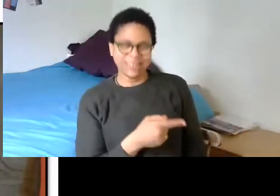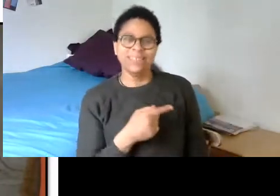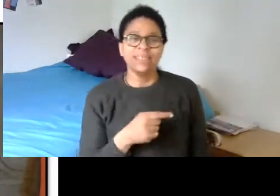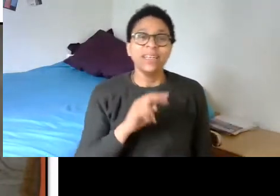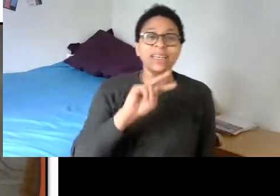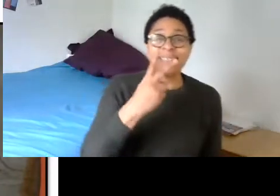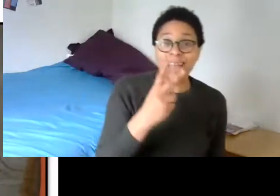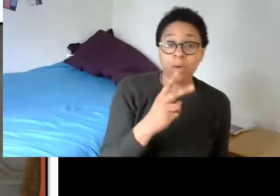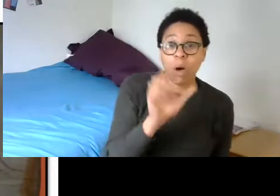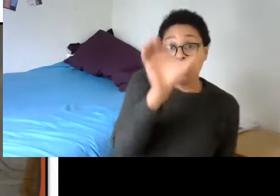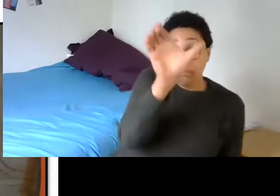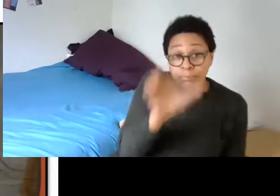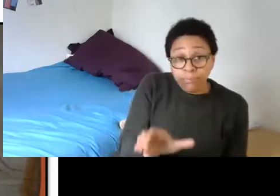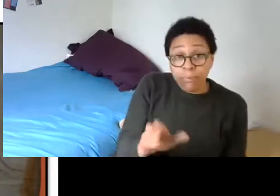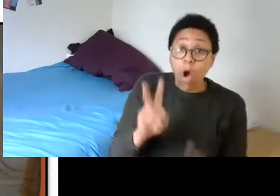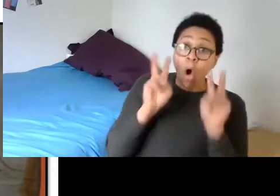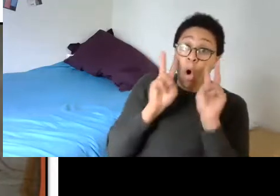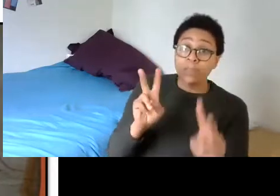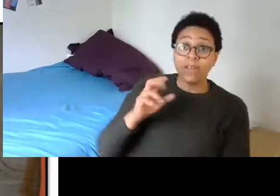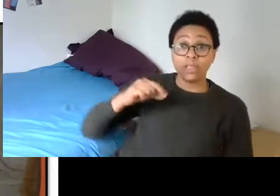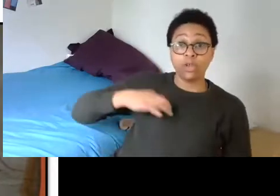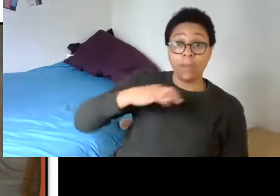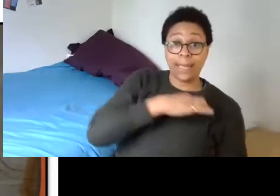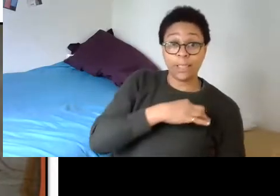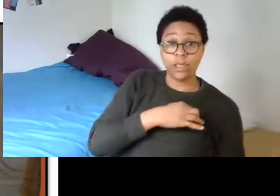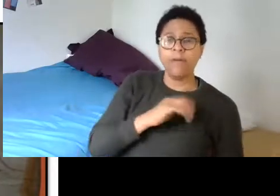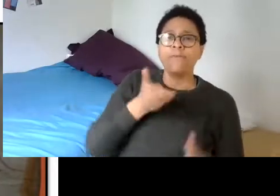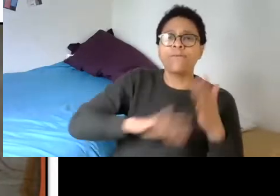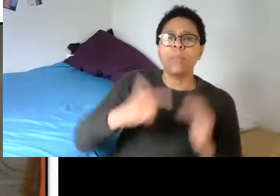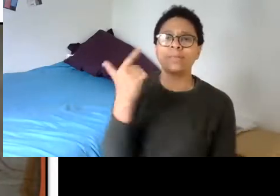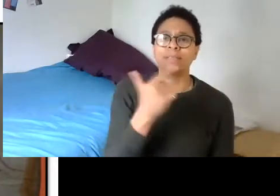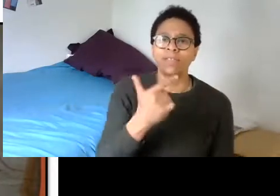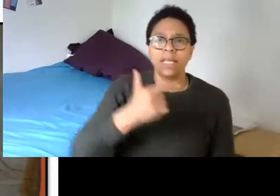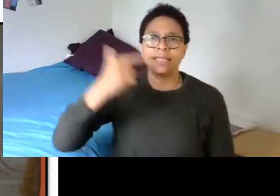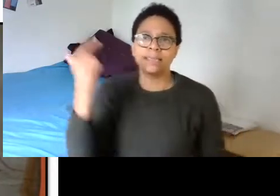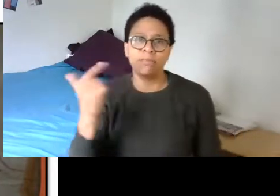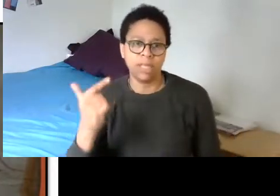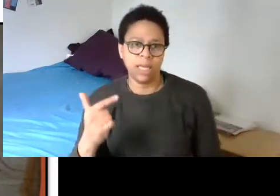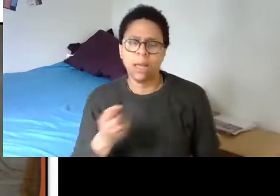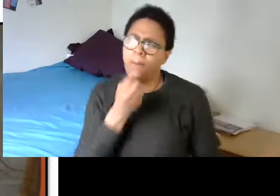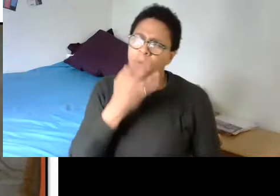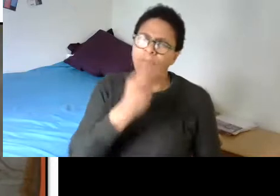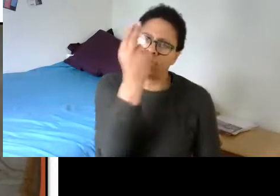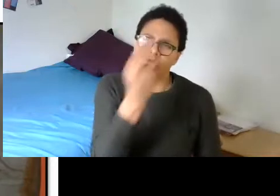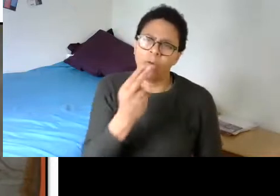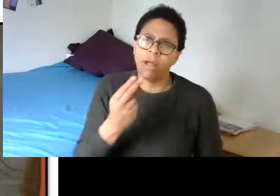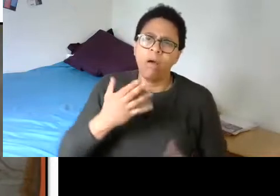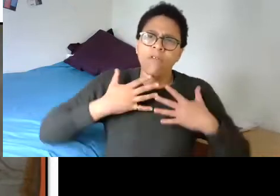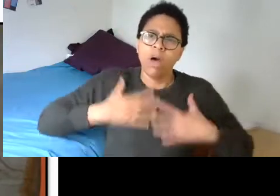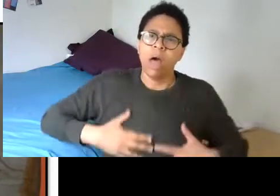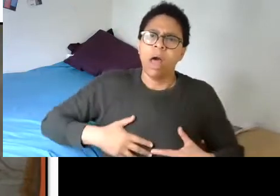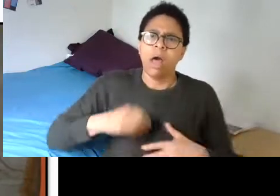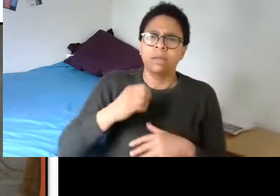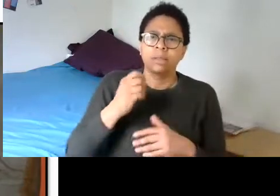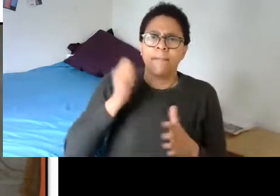is Observations de Médecine et Chirurgie from 1717. This beautiful drawing of a skeleton, but